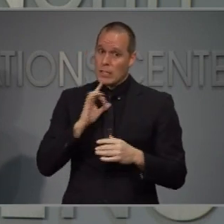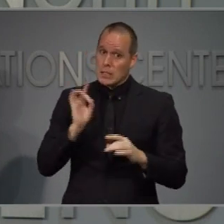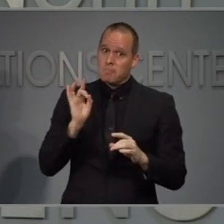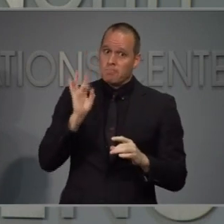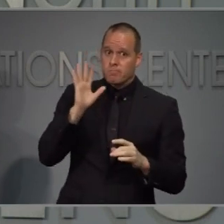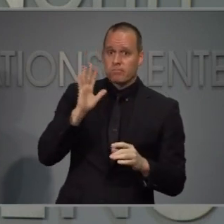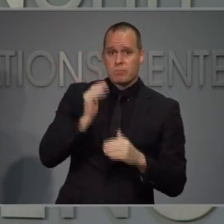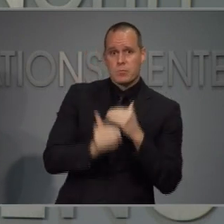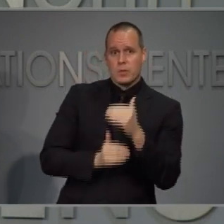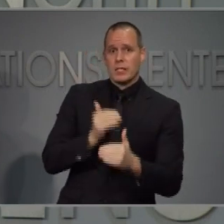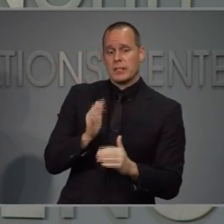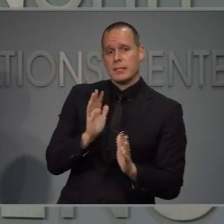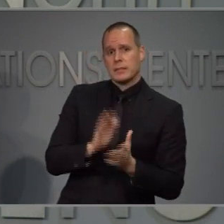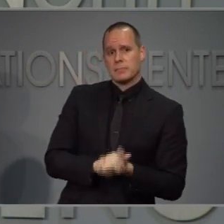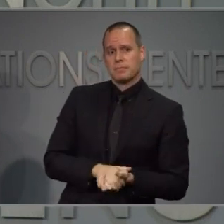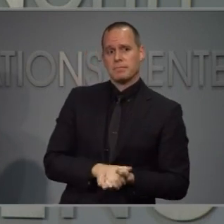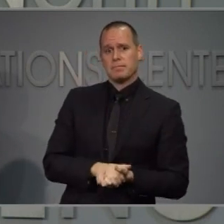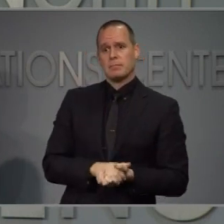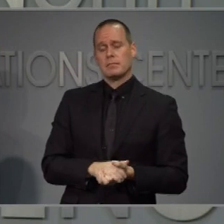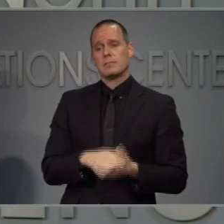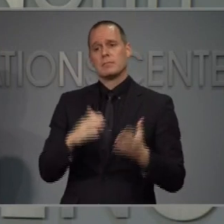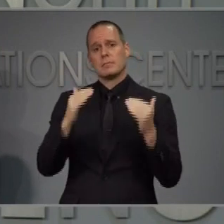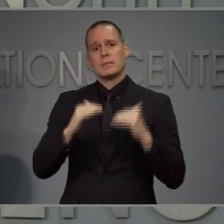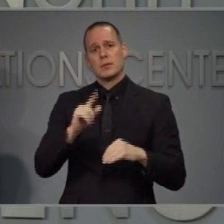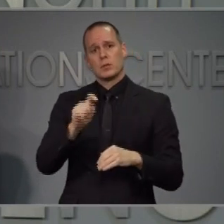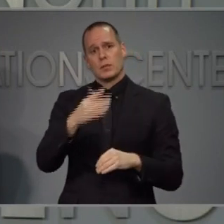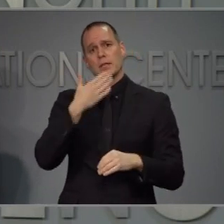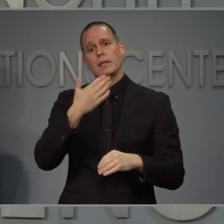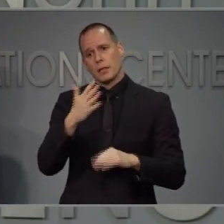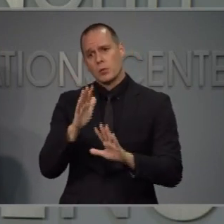Thanks. Next question, please.